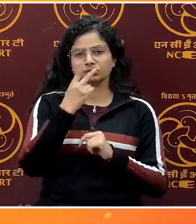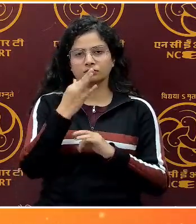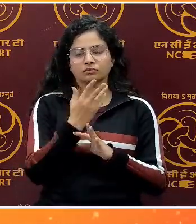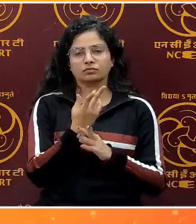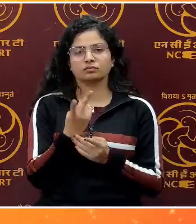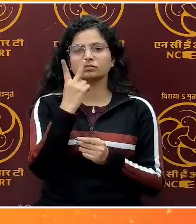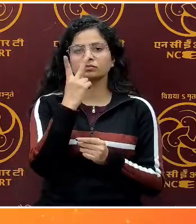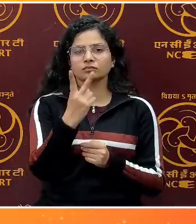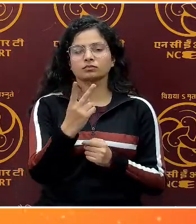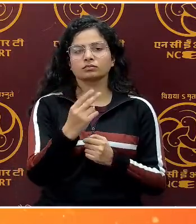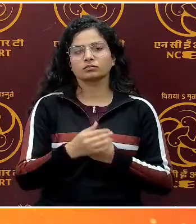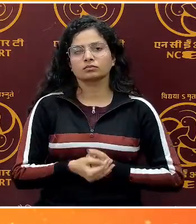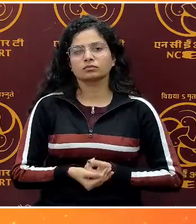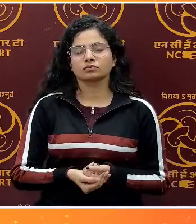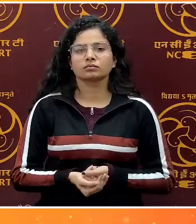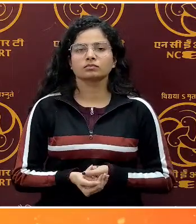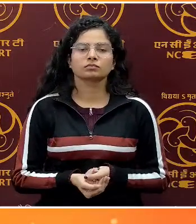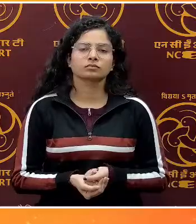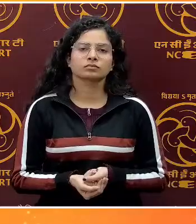are 2